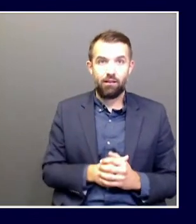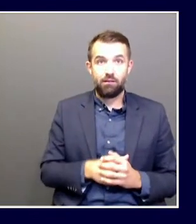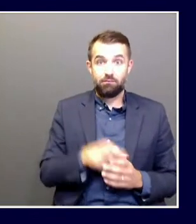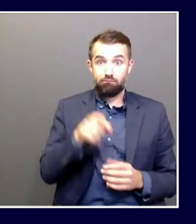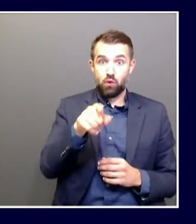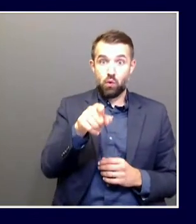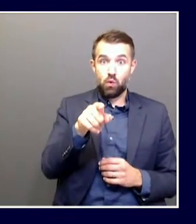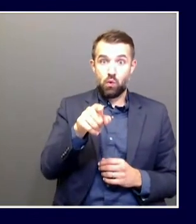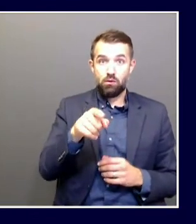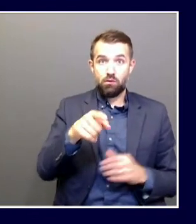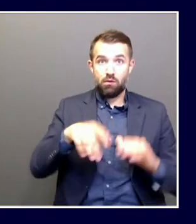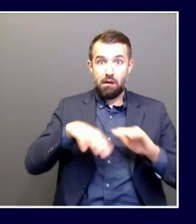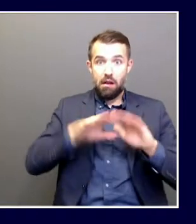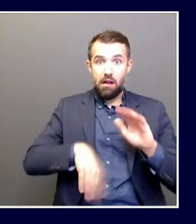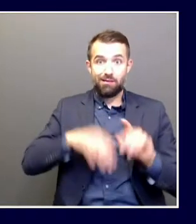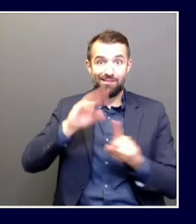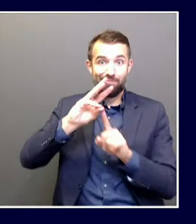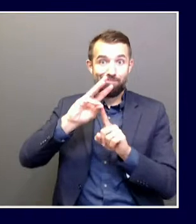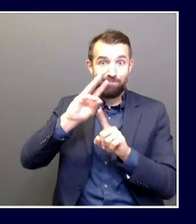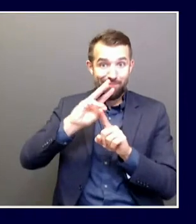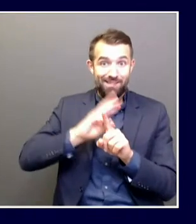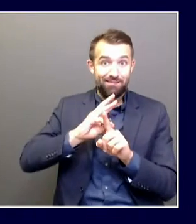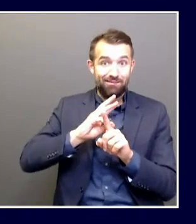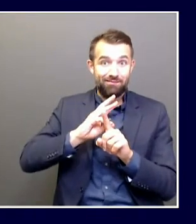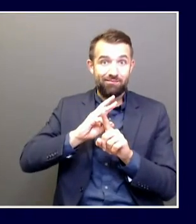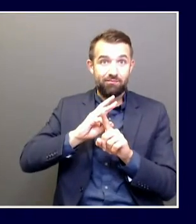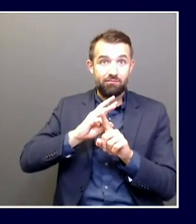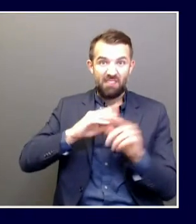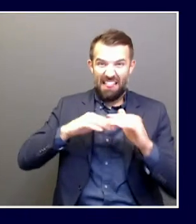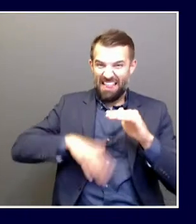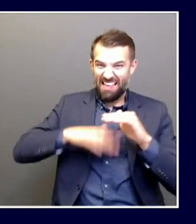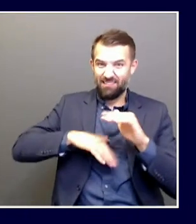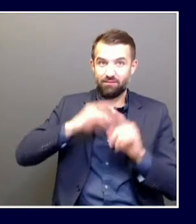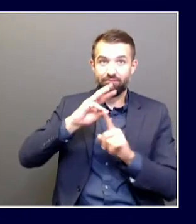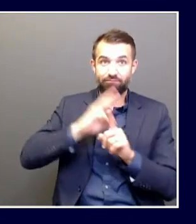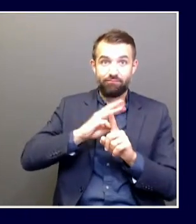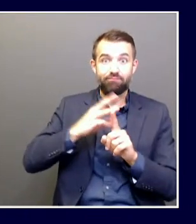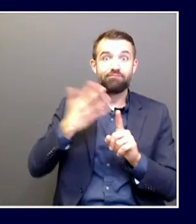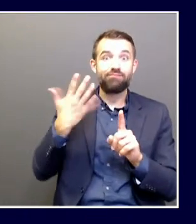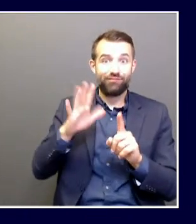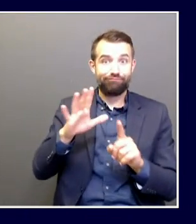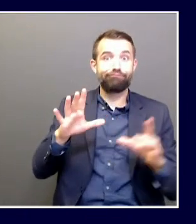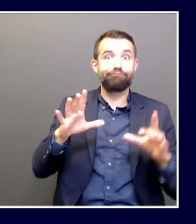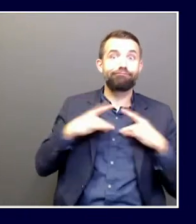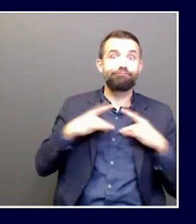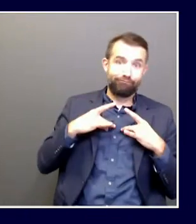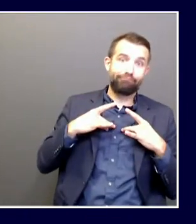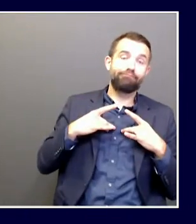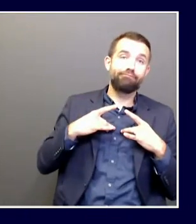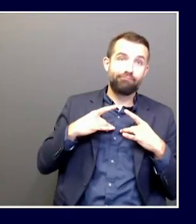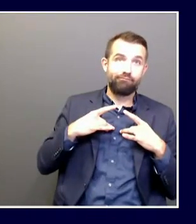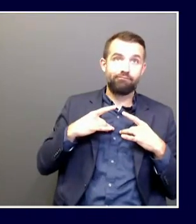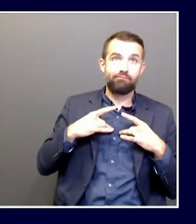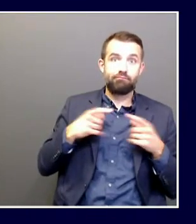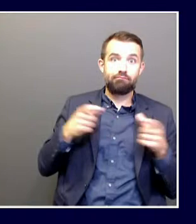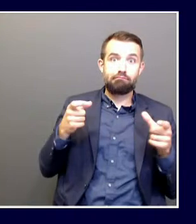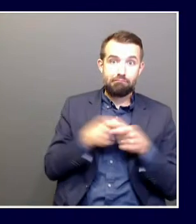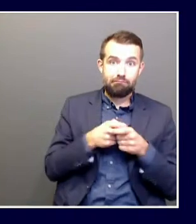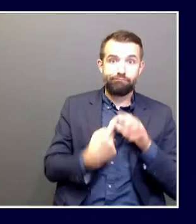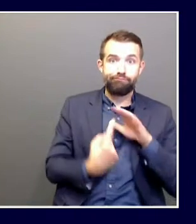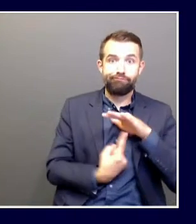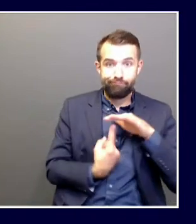outside anywhere. You should be at home in isolation so you don't get other people sick. But after you're free and clear from having recovered from